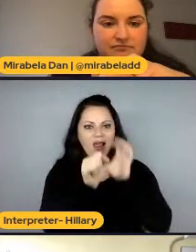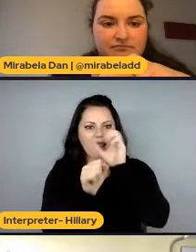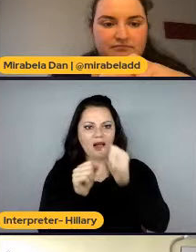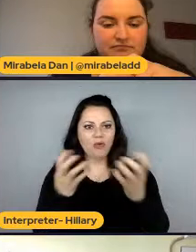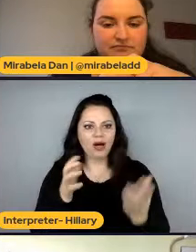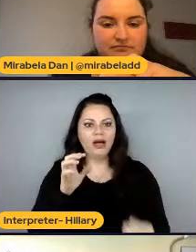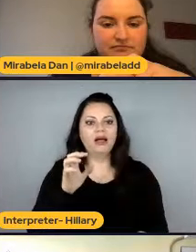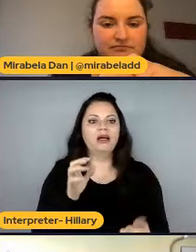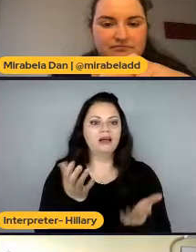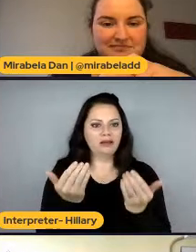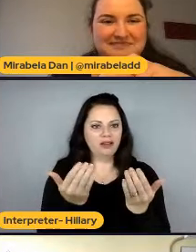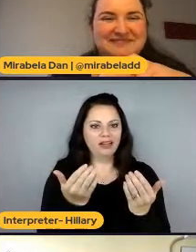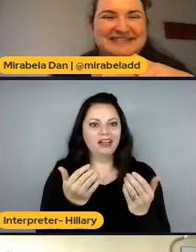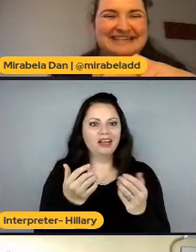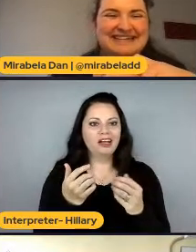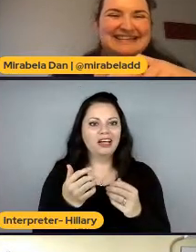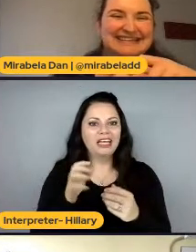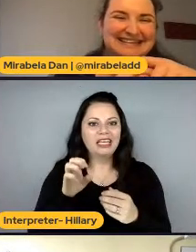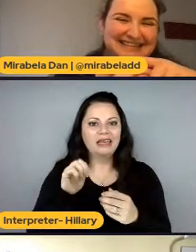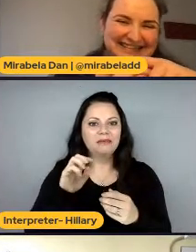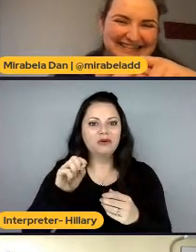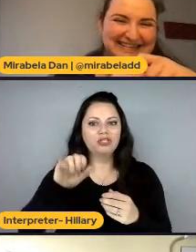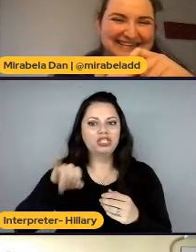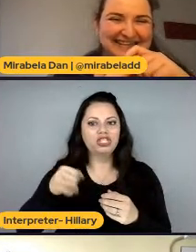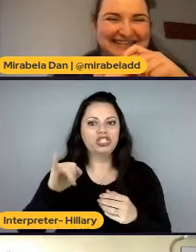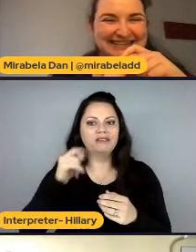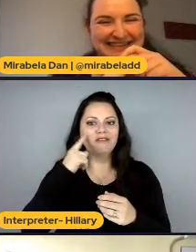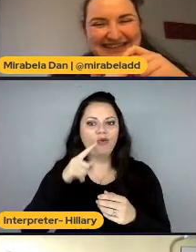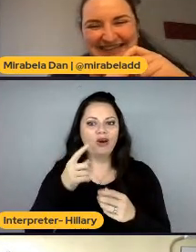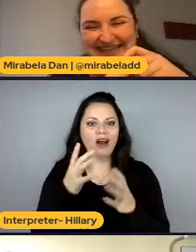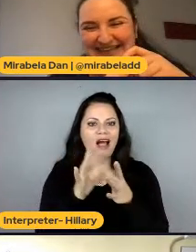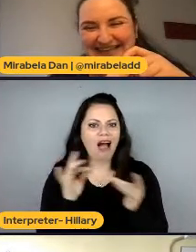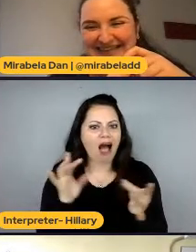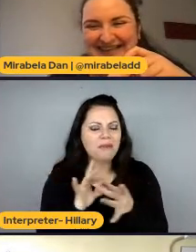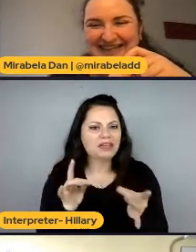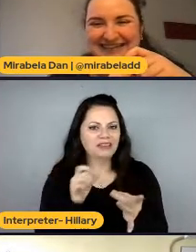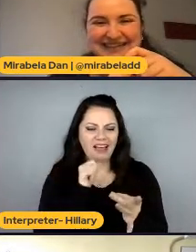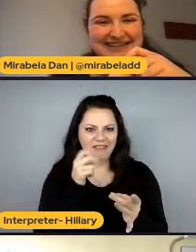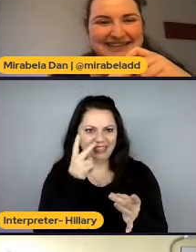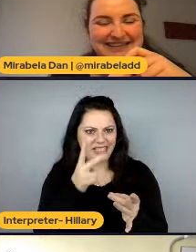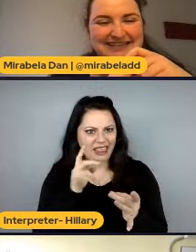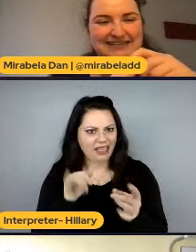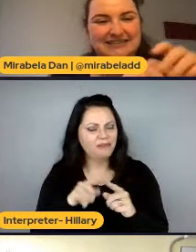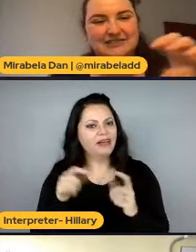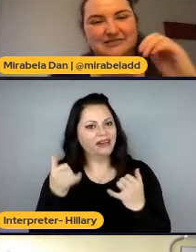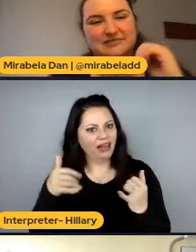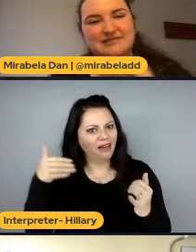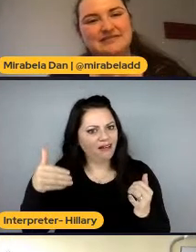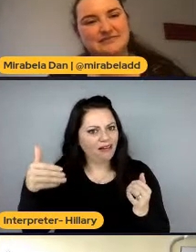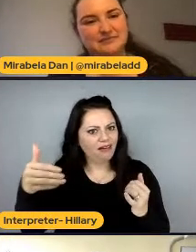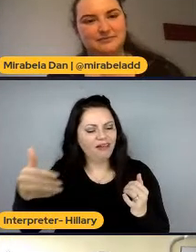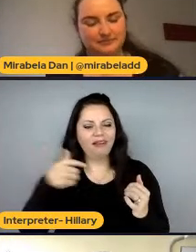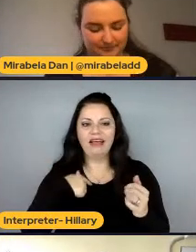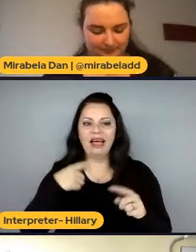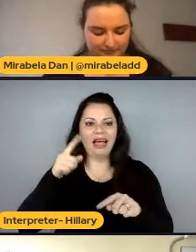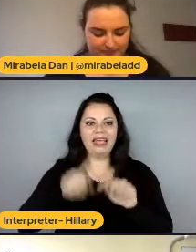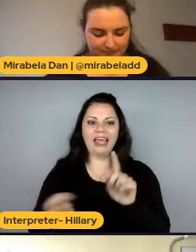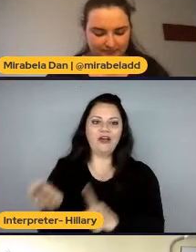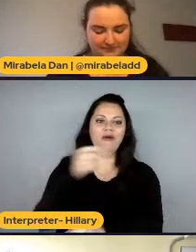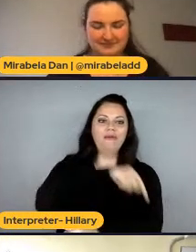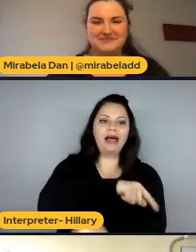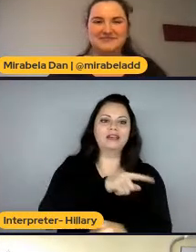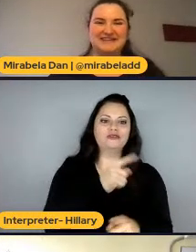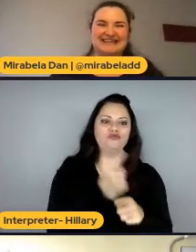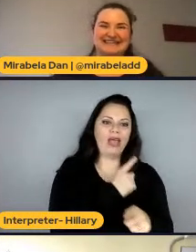for comments. I don't think I've seen that anywhere, and I'm seeing it now. I'm like, I cannot go back to regular old